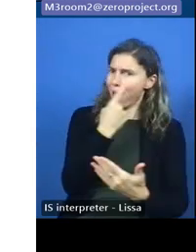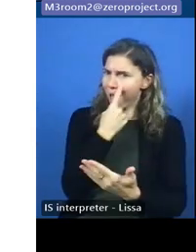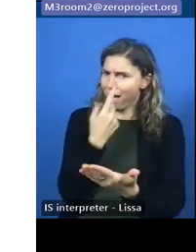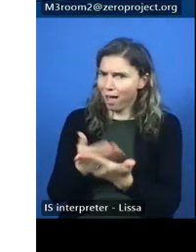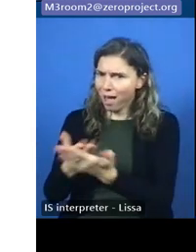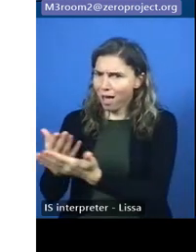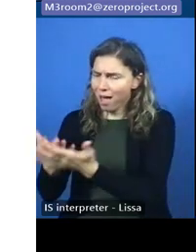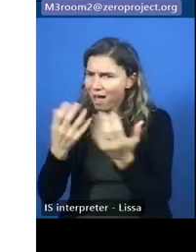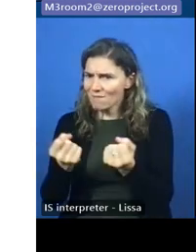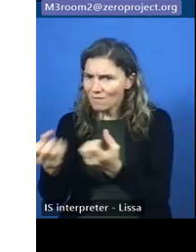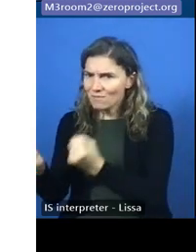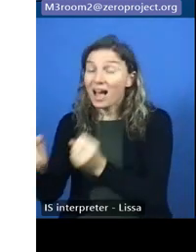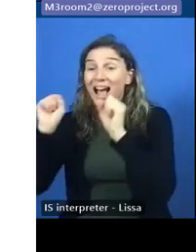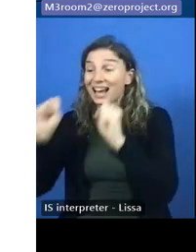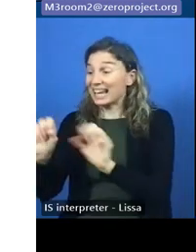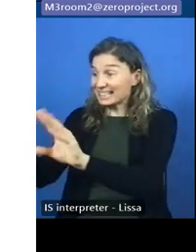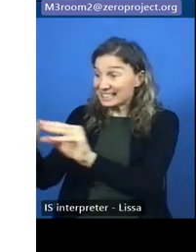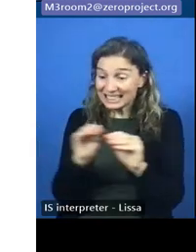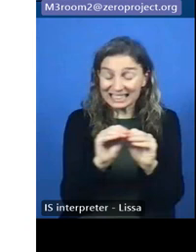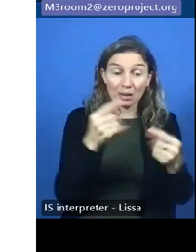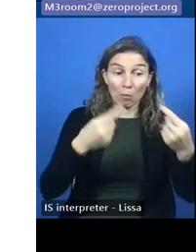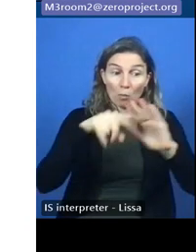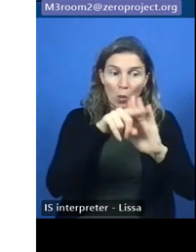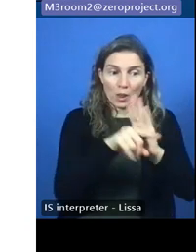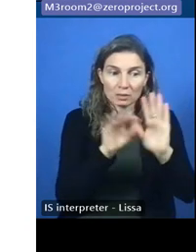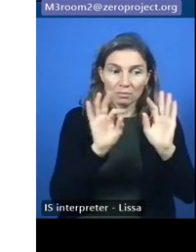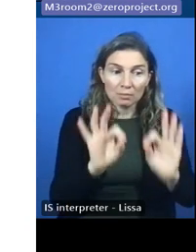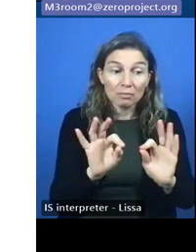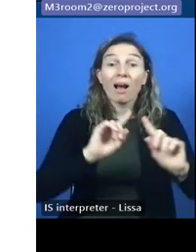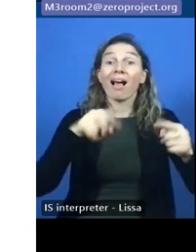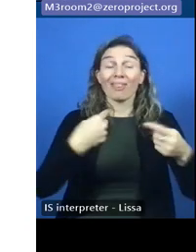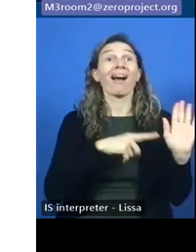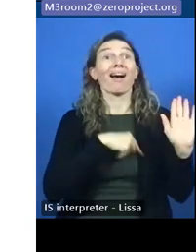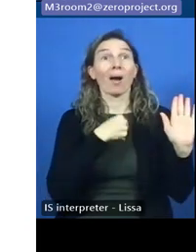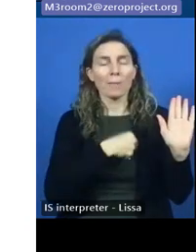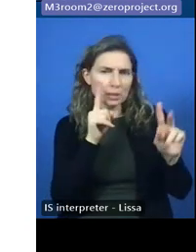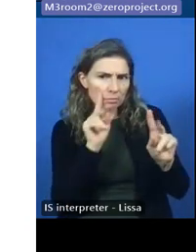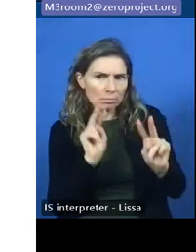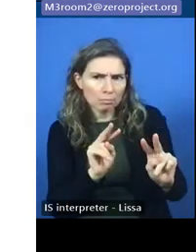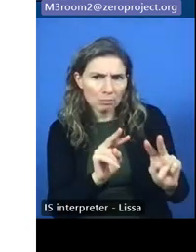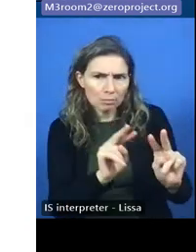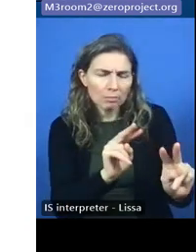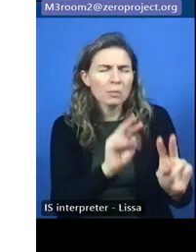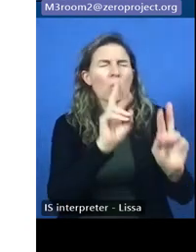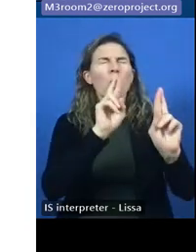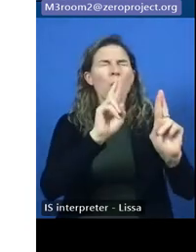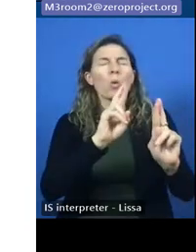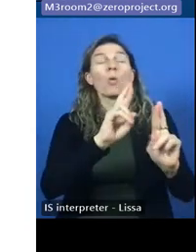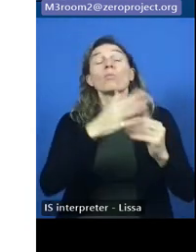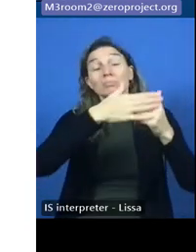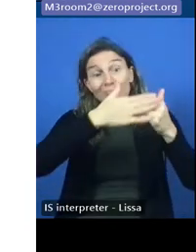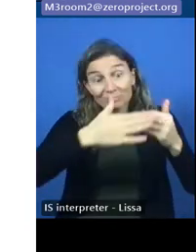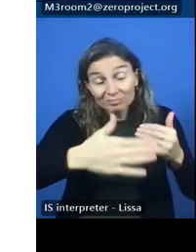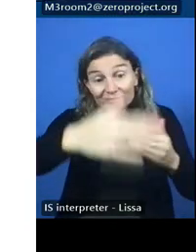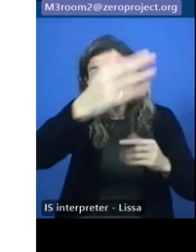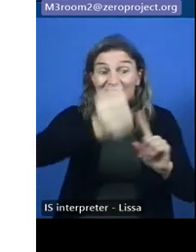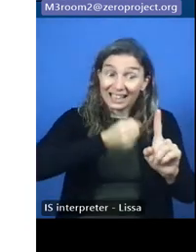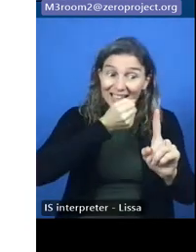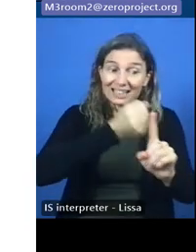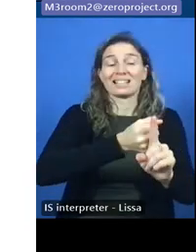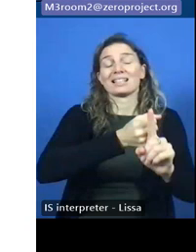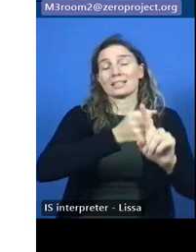policy, then tracking commitments and potentially making a lasting impact on the lives of millions of people.